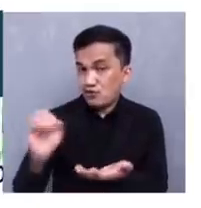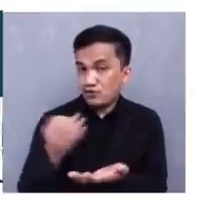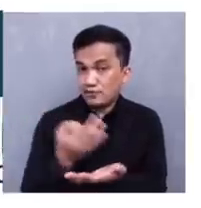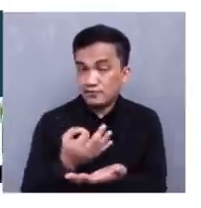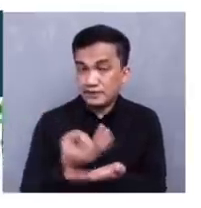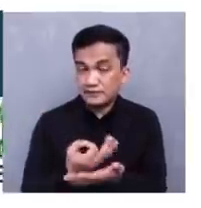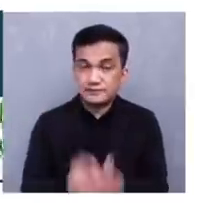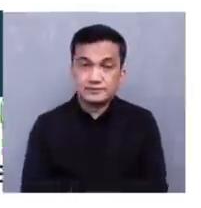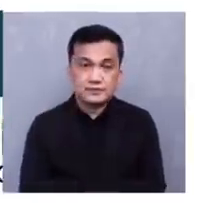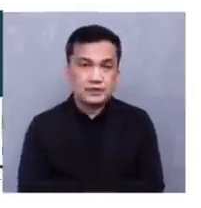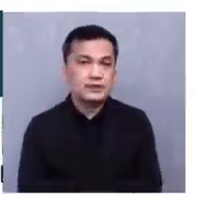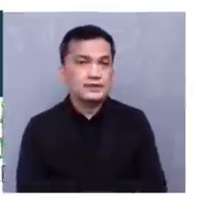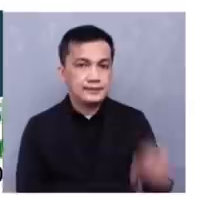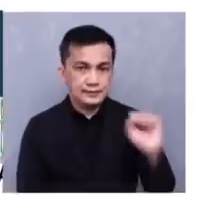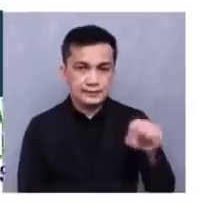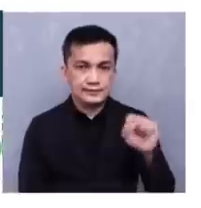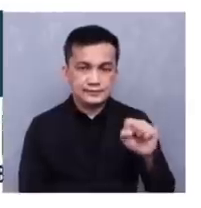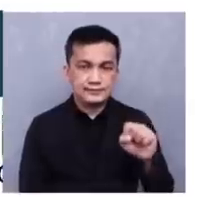Yes, I agree.